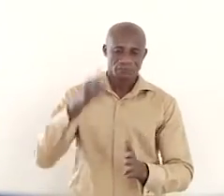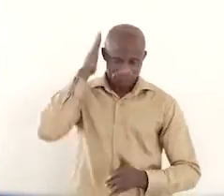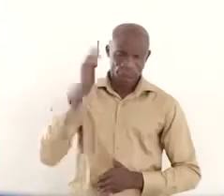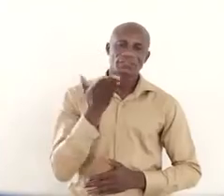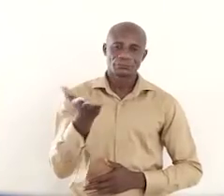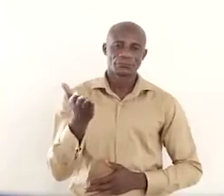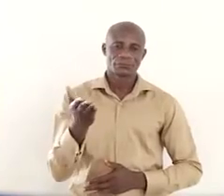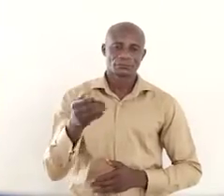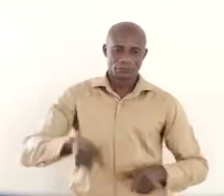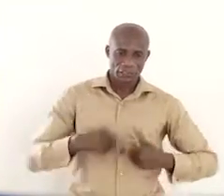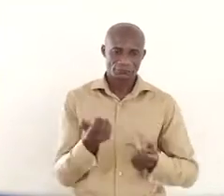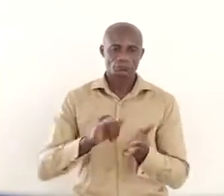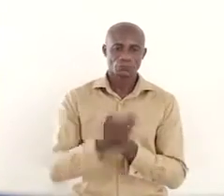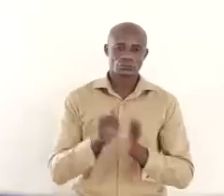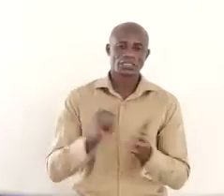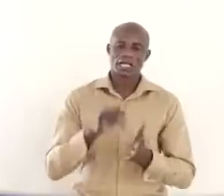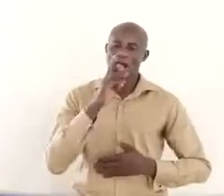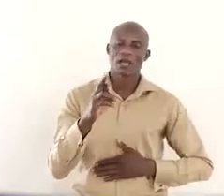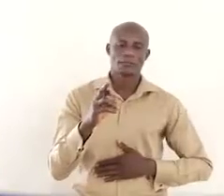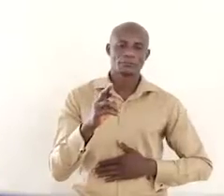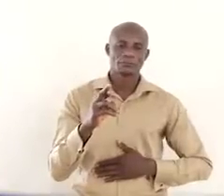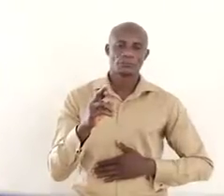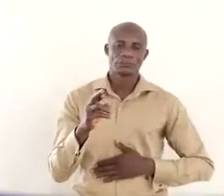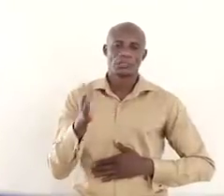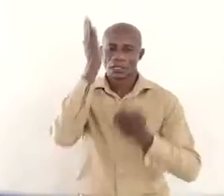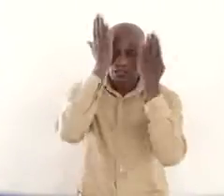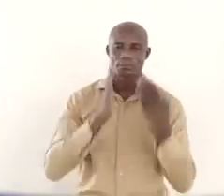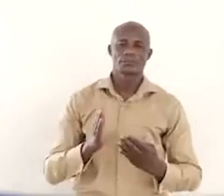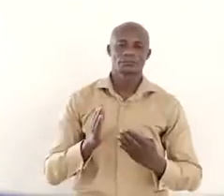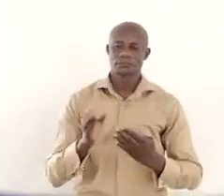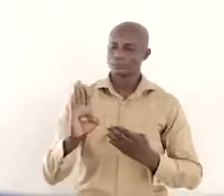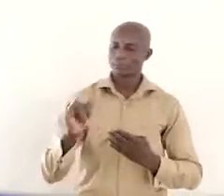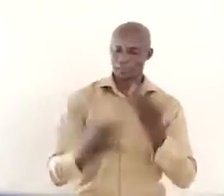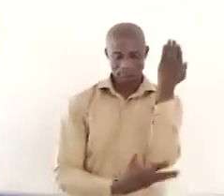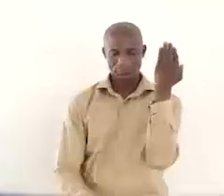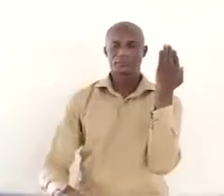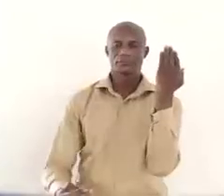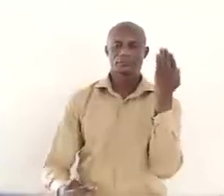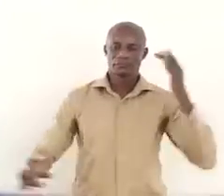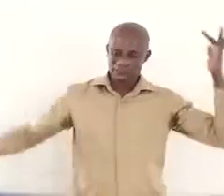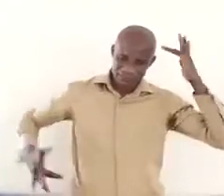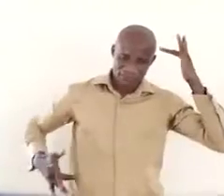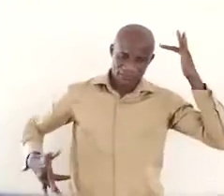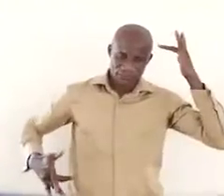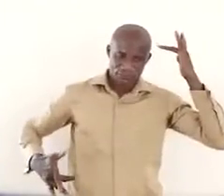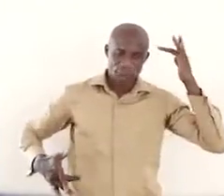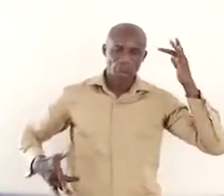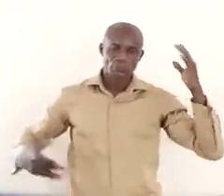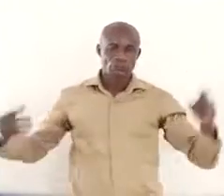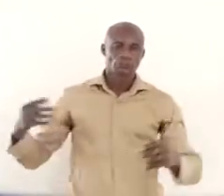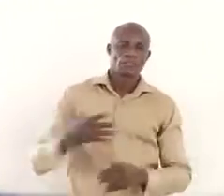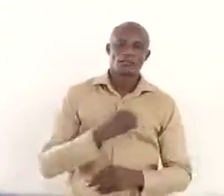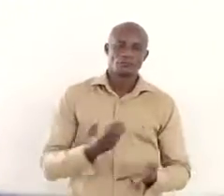be to the life of those who today are humiliated by poverty and disease, distressed